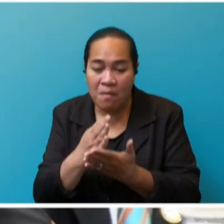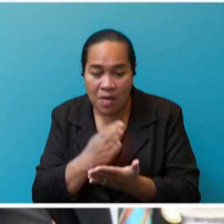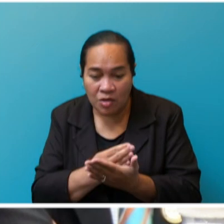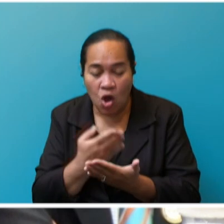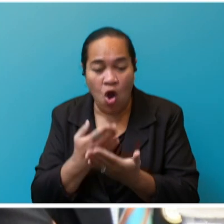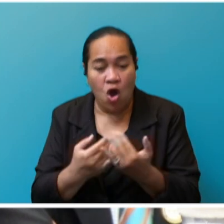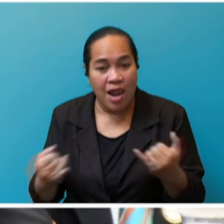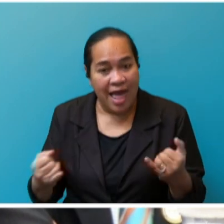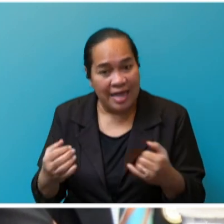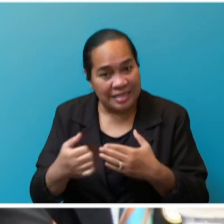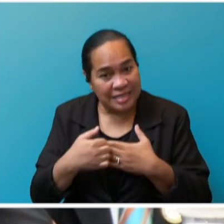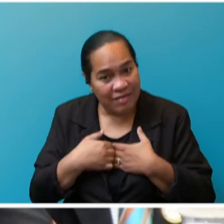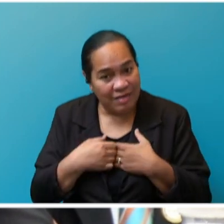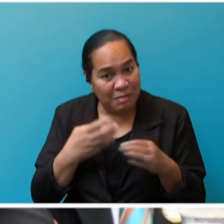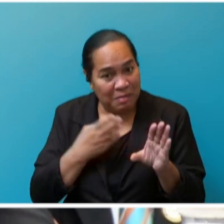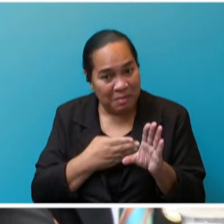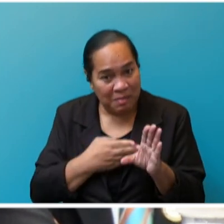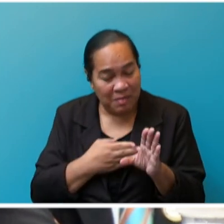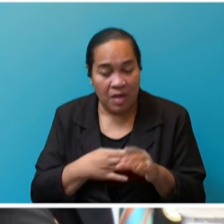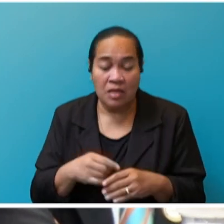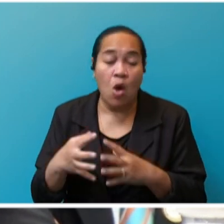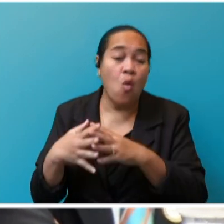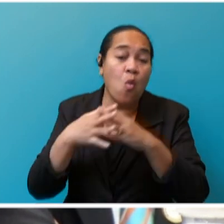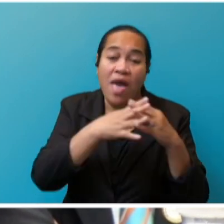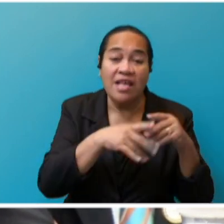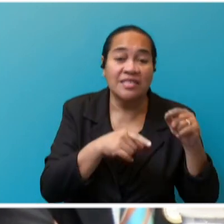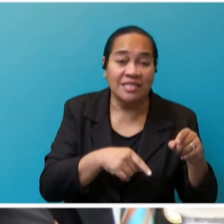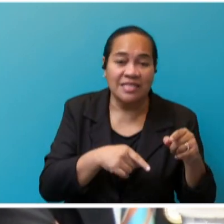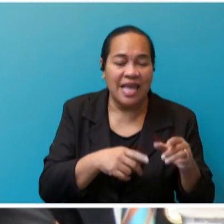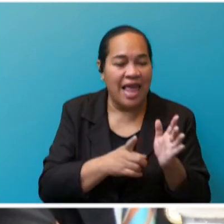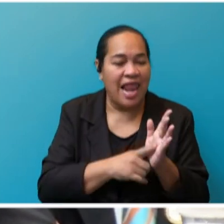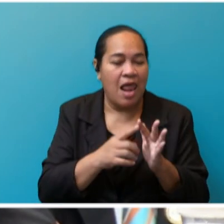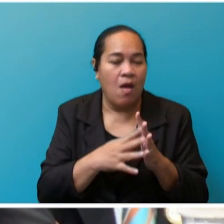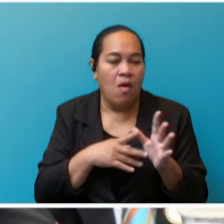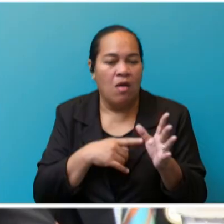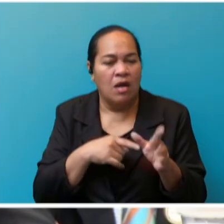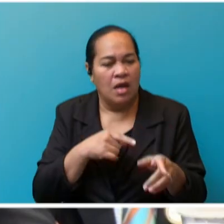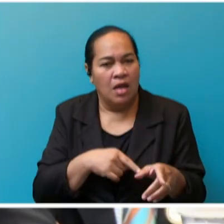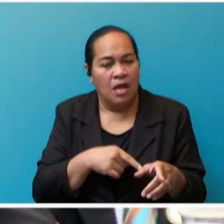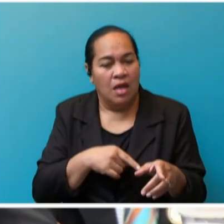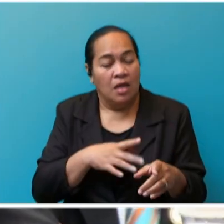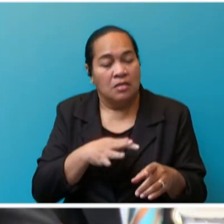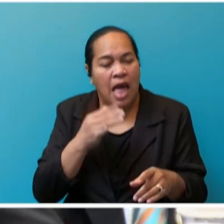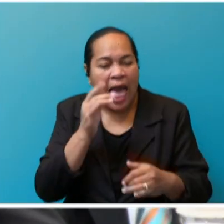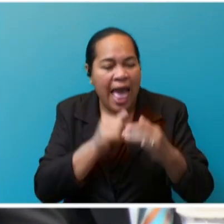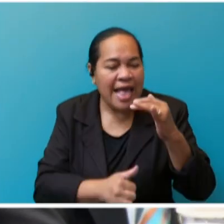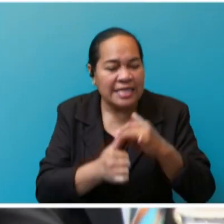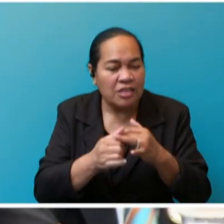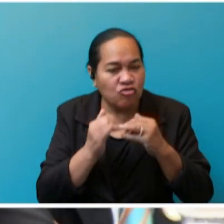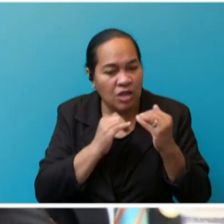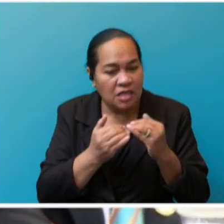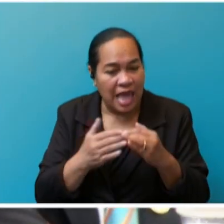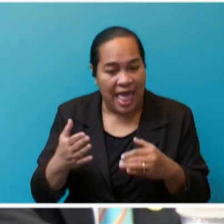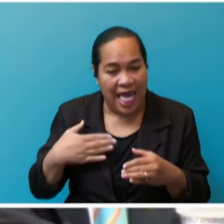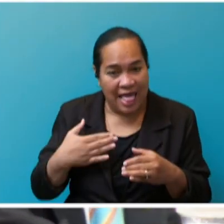programs. In the Western Division, awareness sessions in Lewa Village in Nandari Vatu focused on access to justice, health, and social